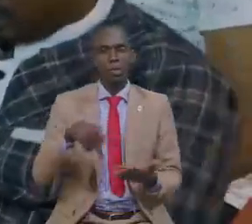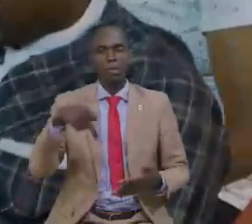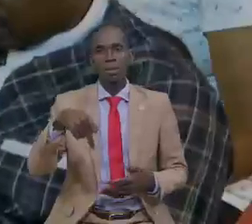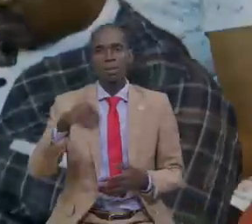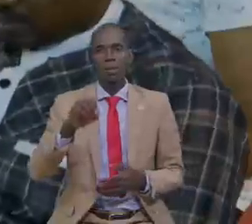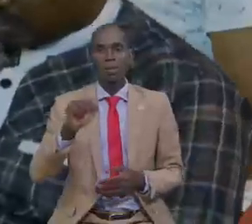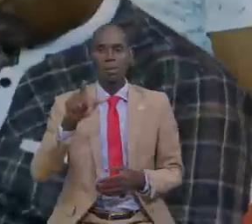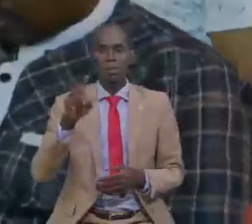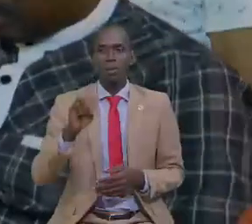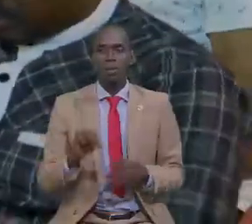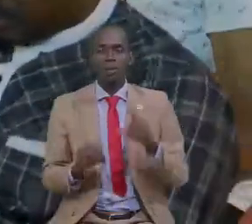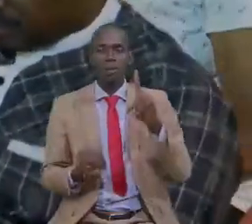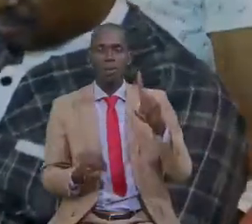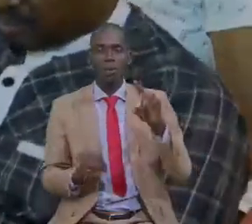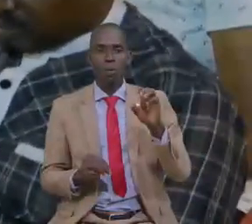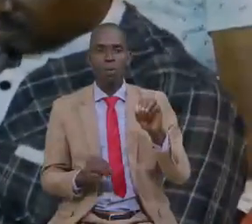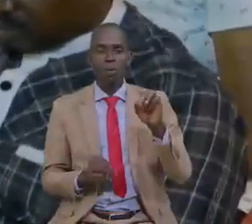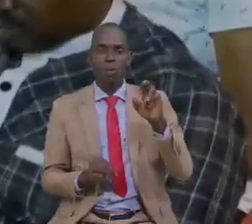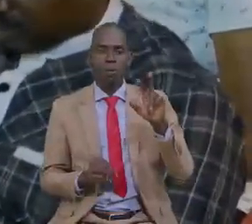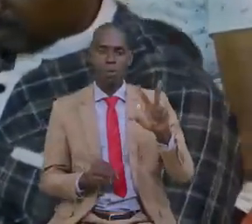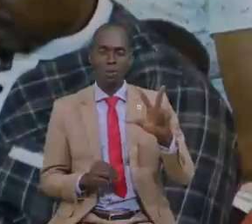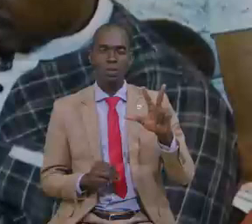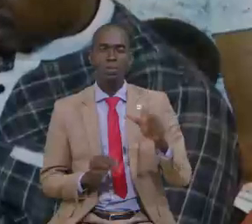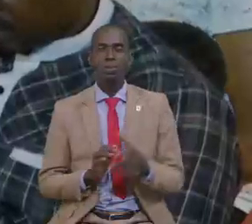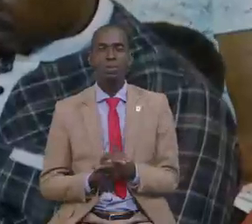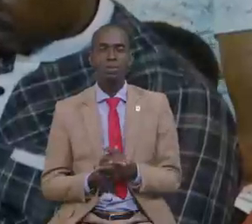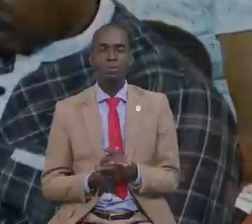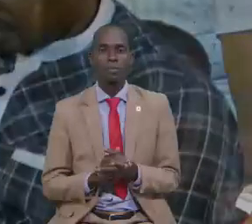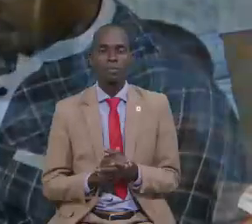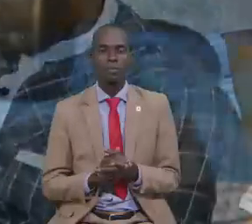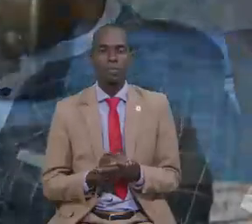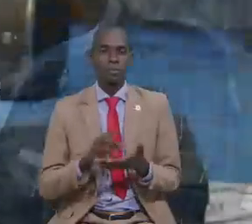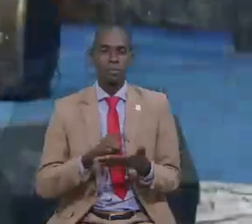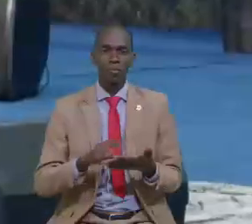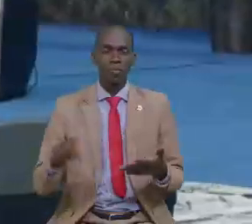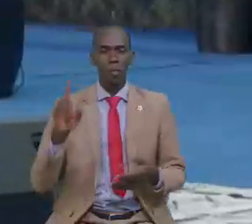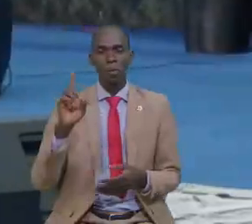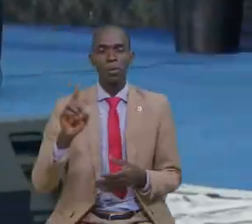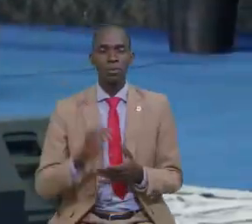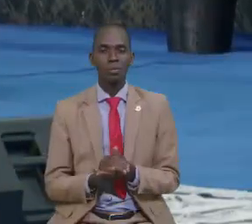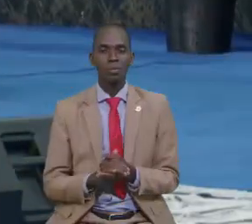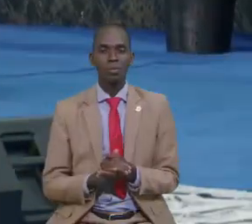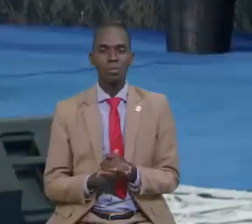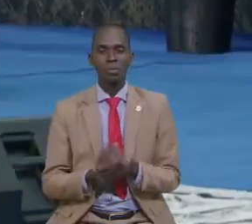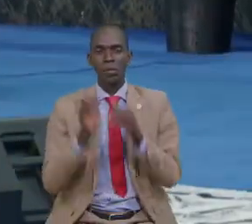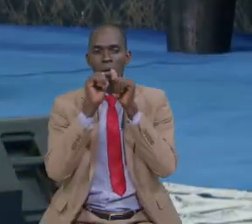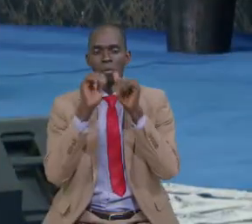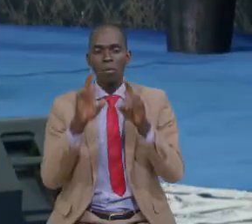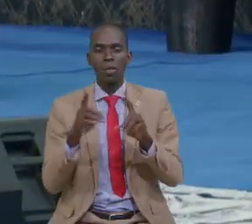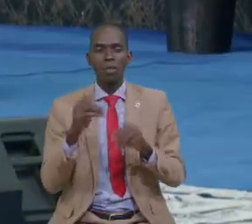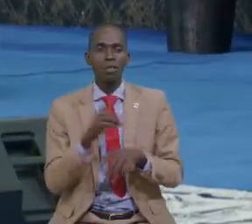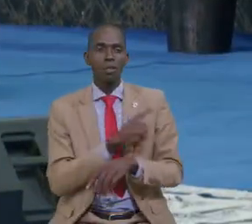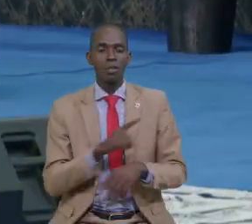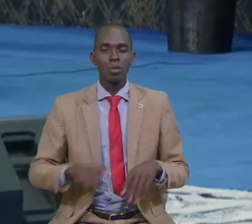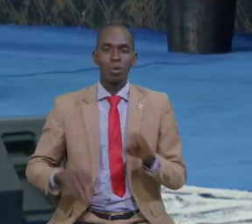someone oh three and I'm reading from verse 1 bless the Lord